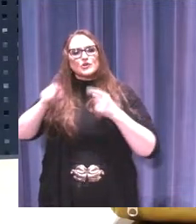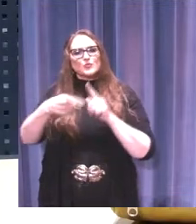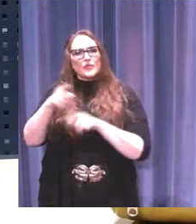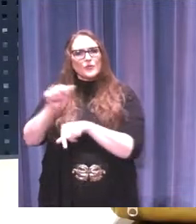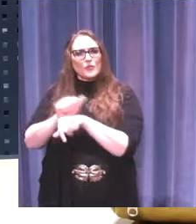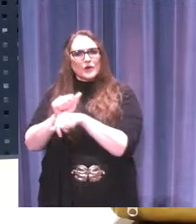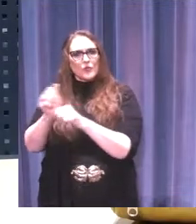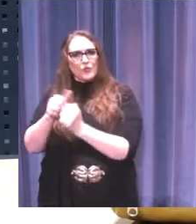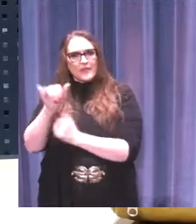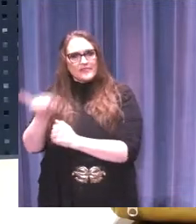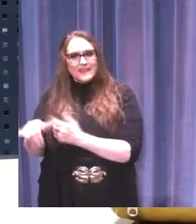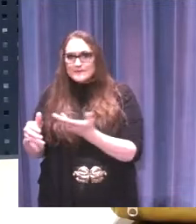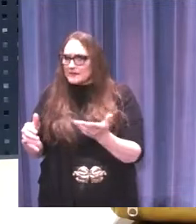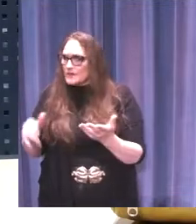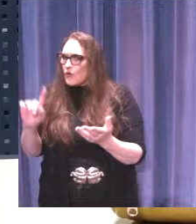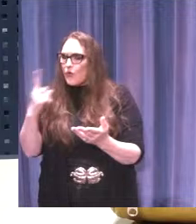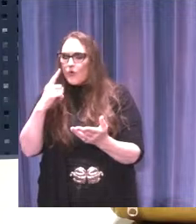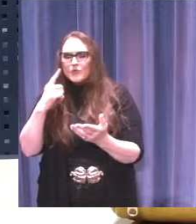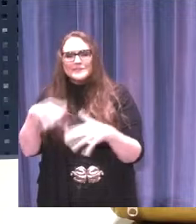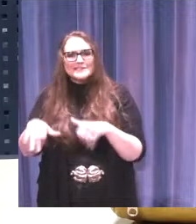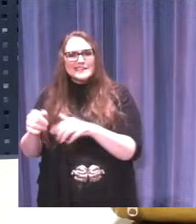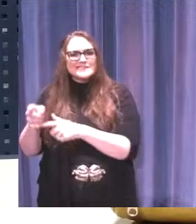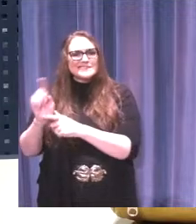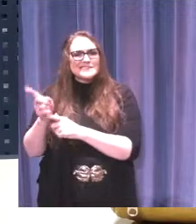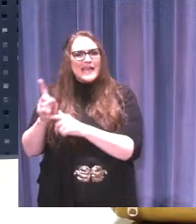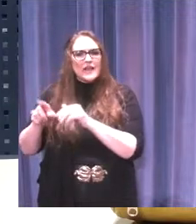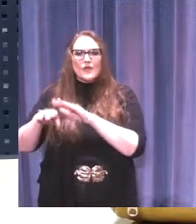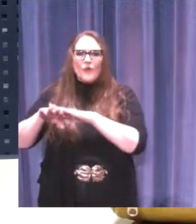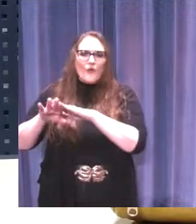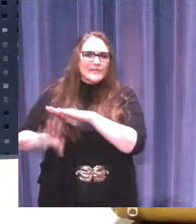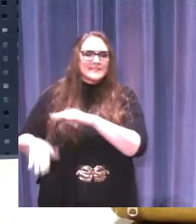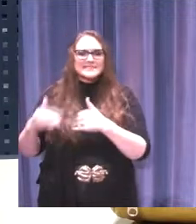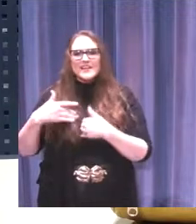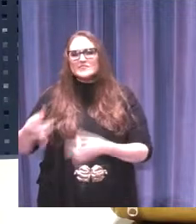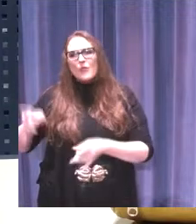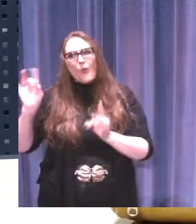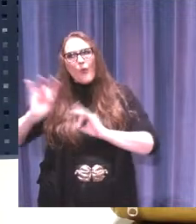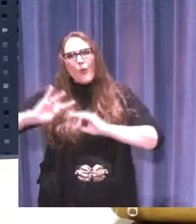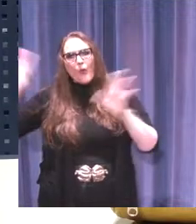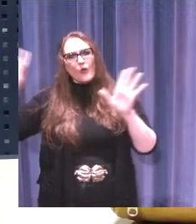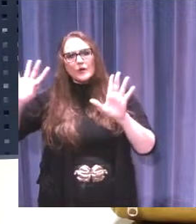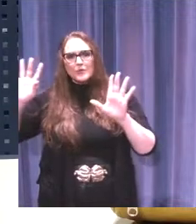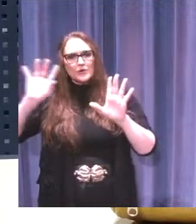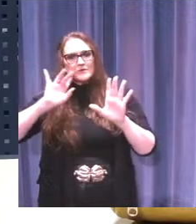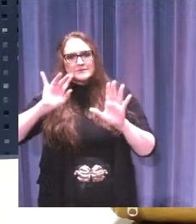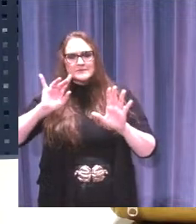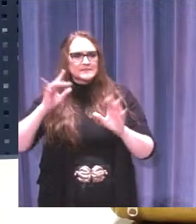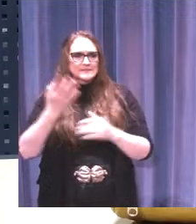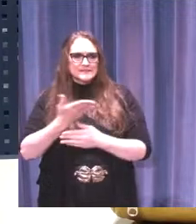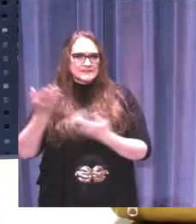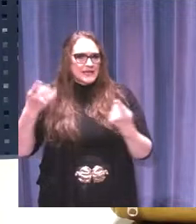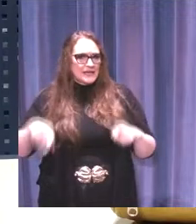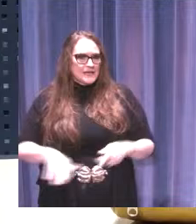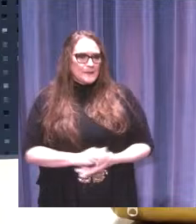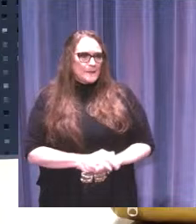it. It only takes a second or less to have some horrible tragedy occur.